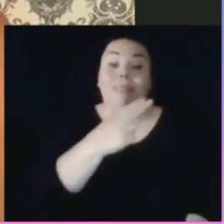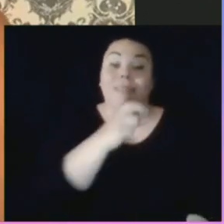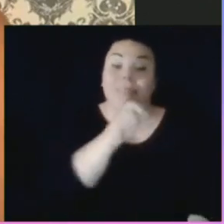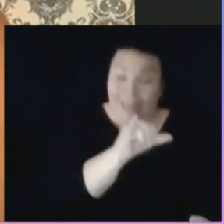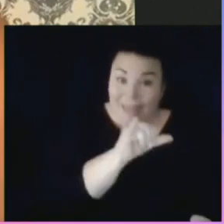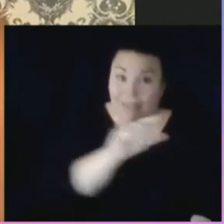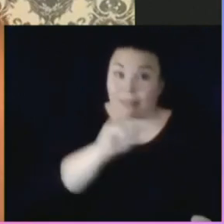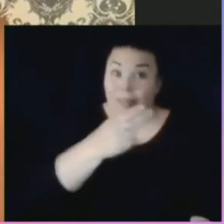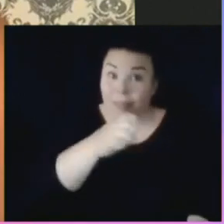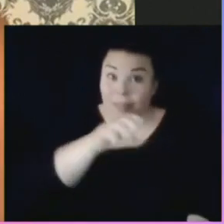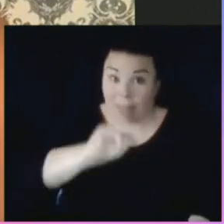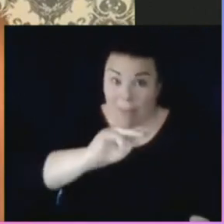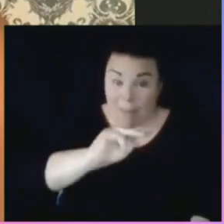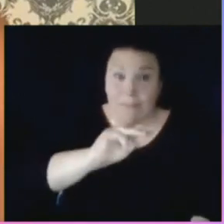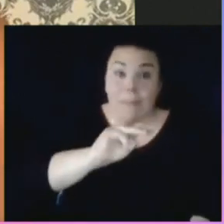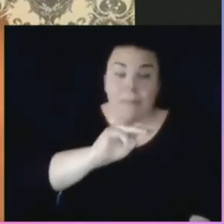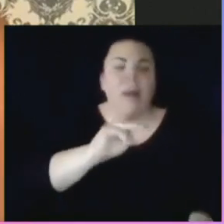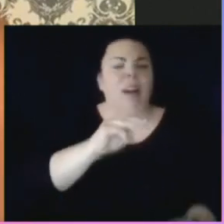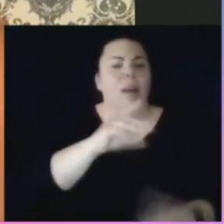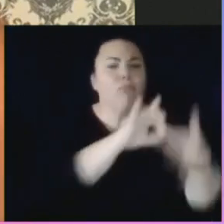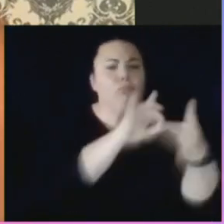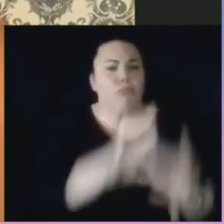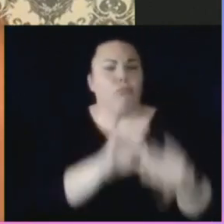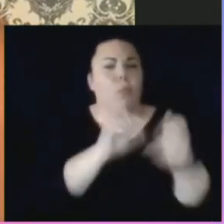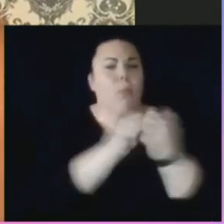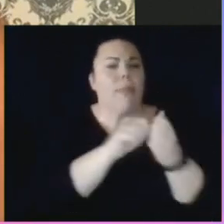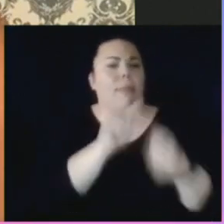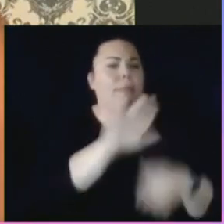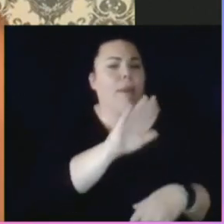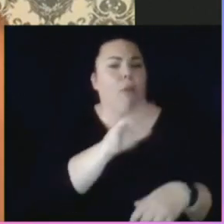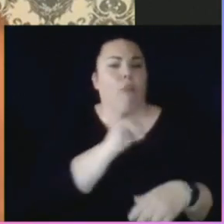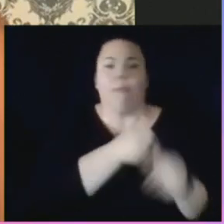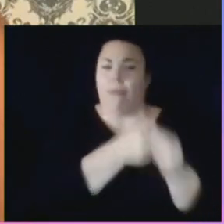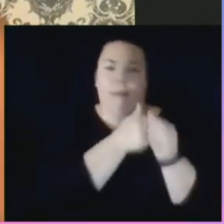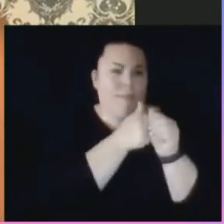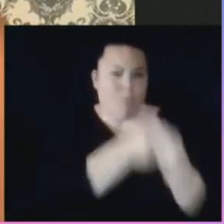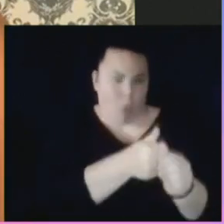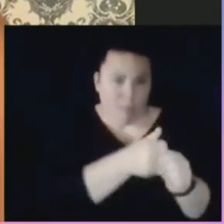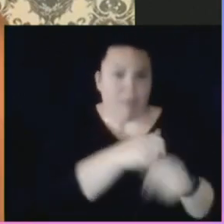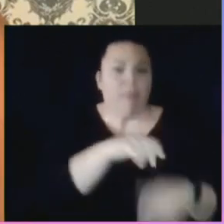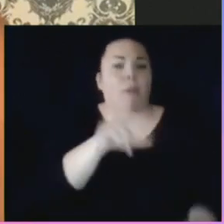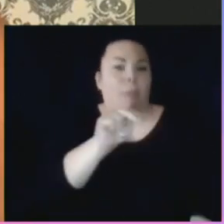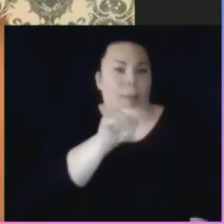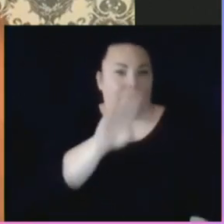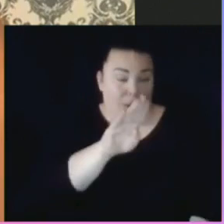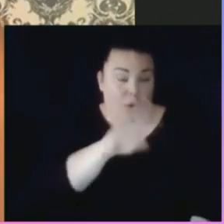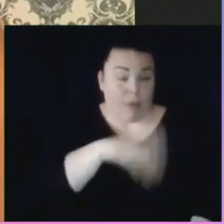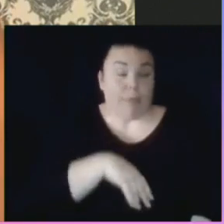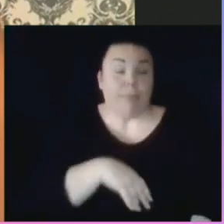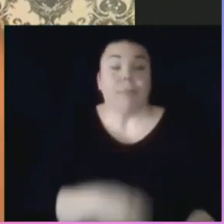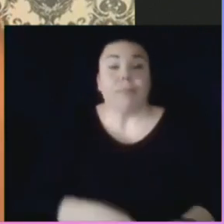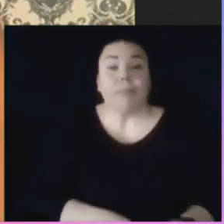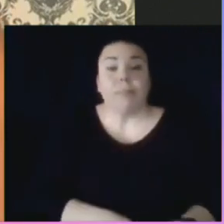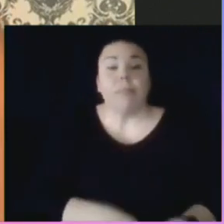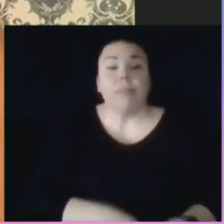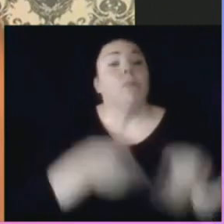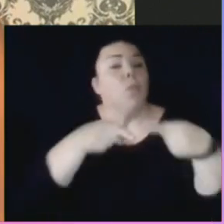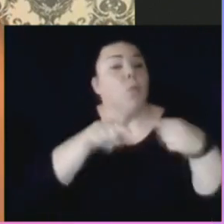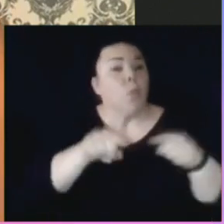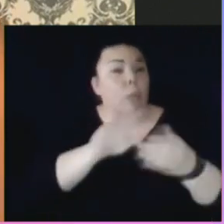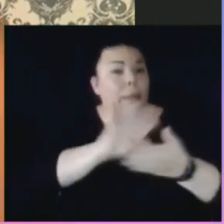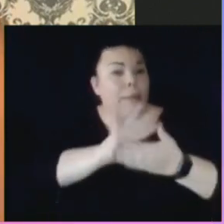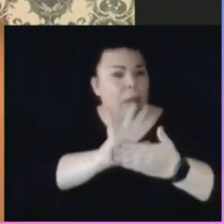Beyond the Gender Binaries. Thank you so much for, first of all, sitting down today, but also during the film. I think you had so